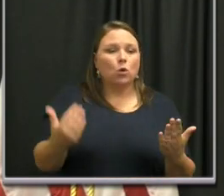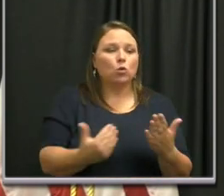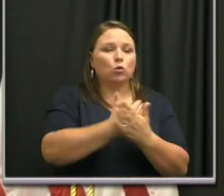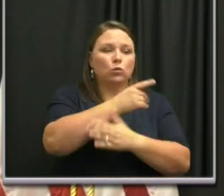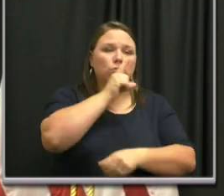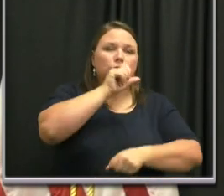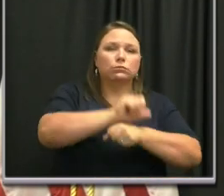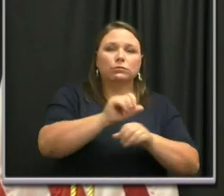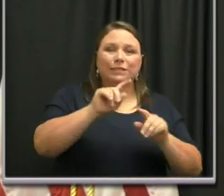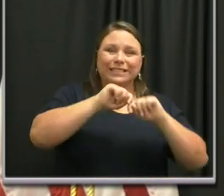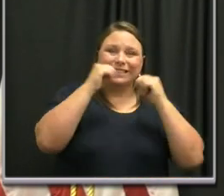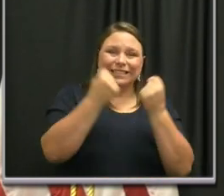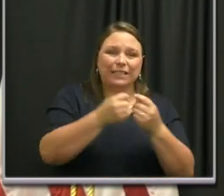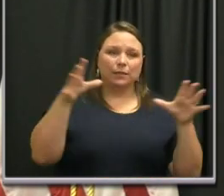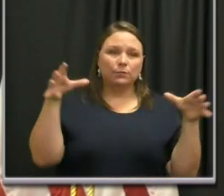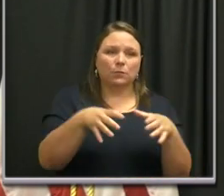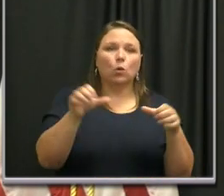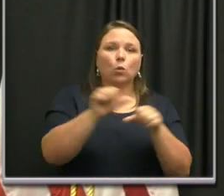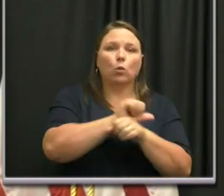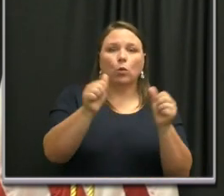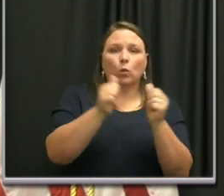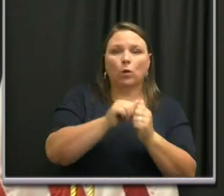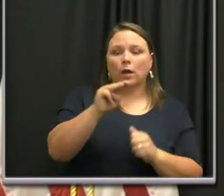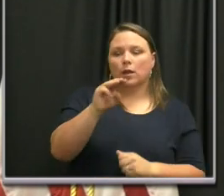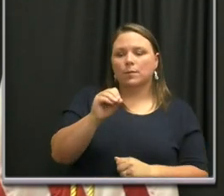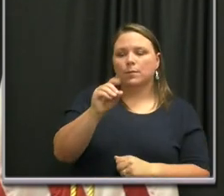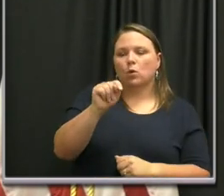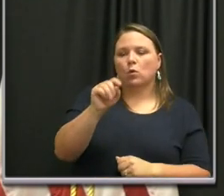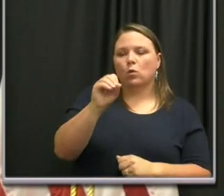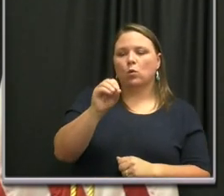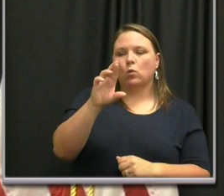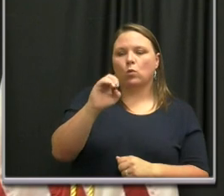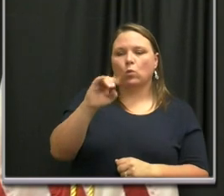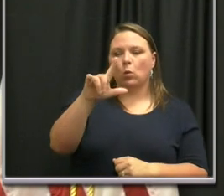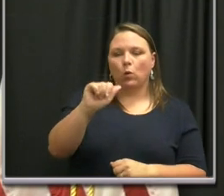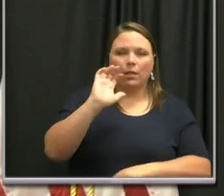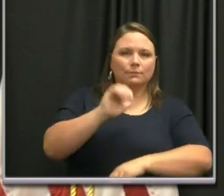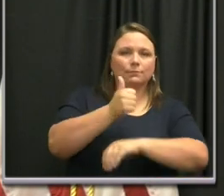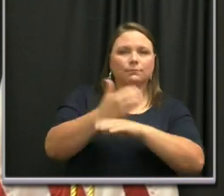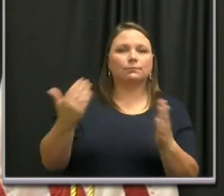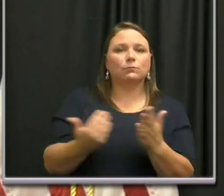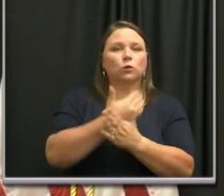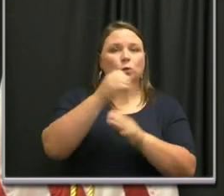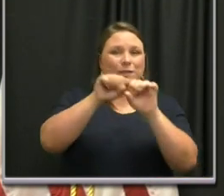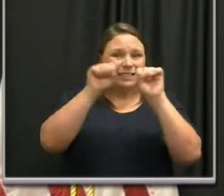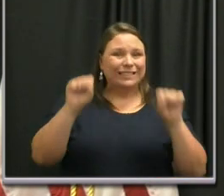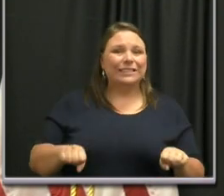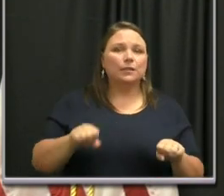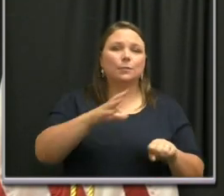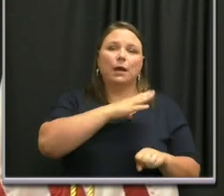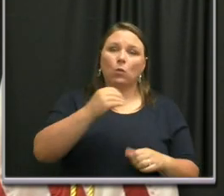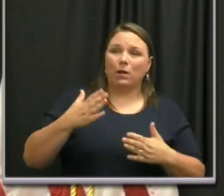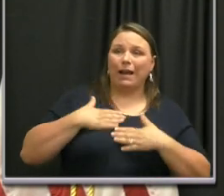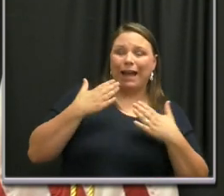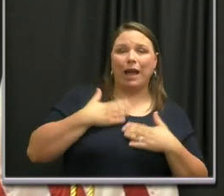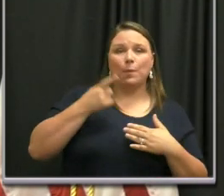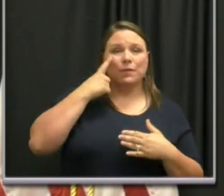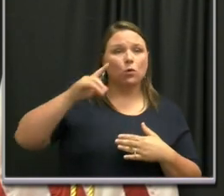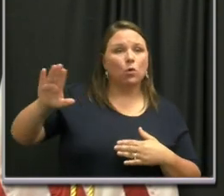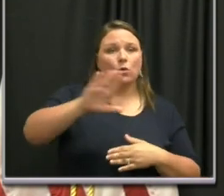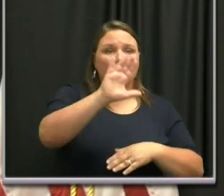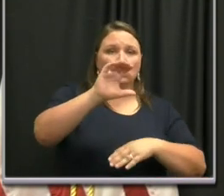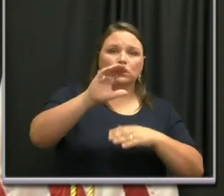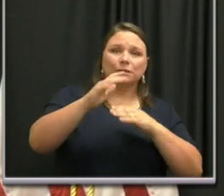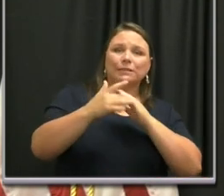emergency dispatch vendor Motorola to set up this new system. And we're glad to get this technical advisory group